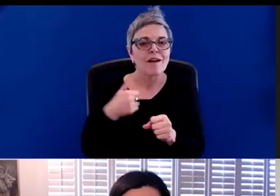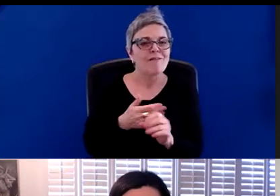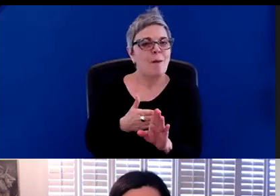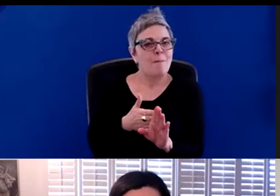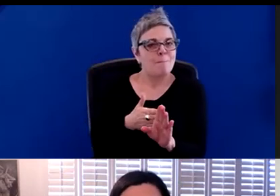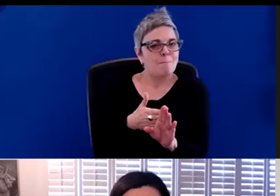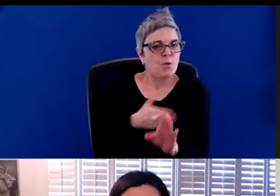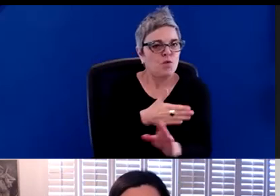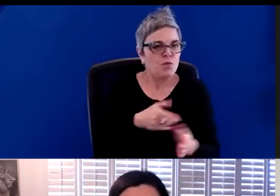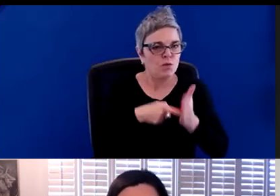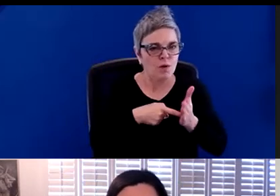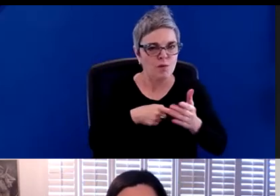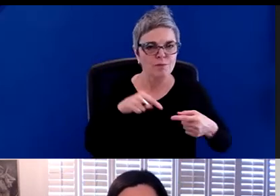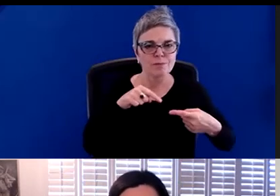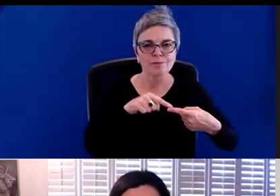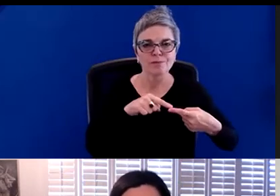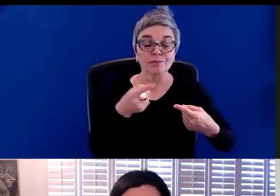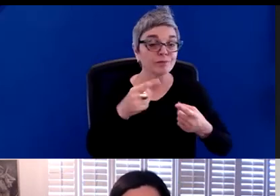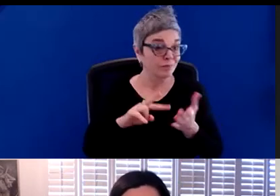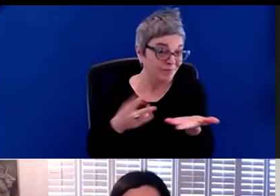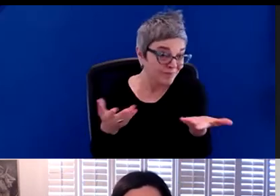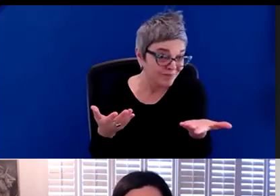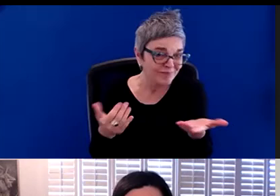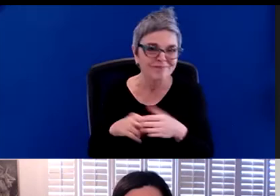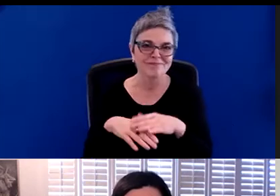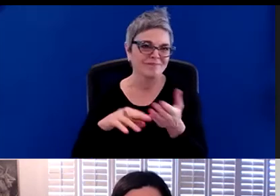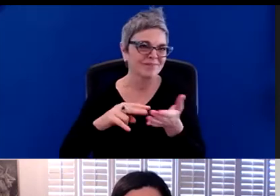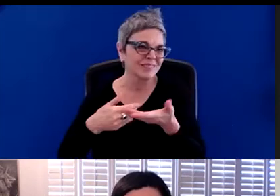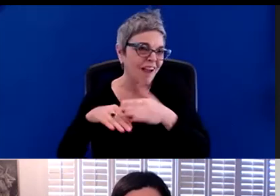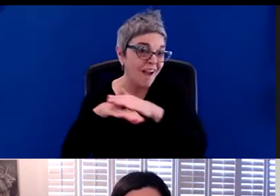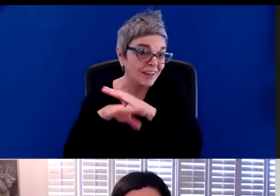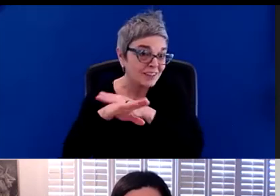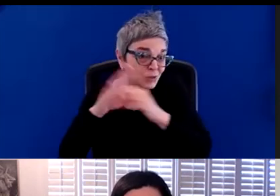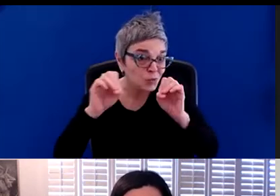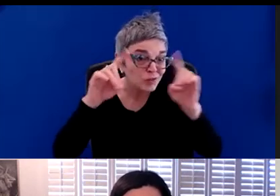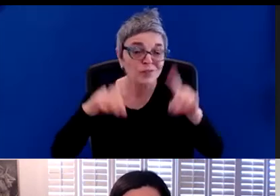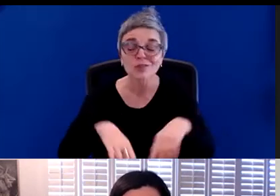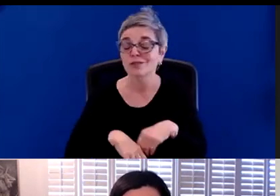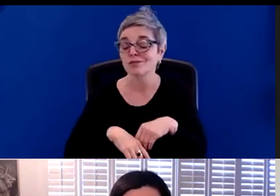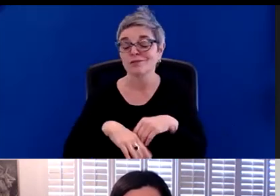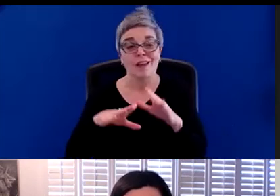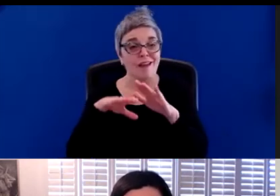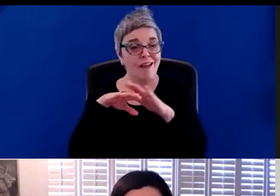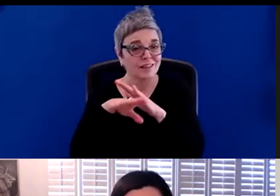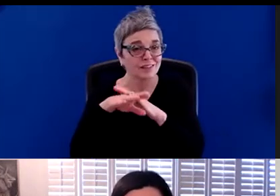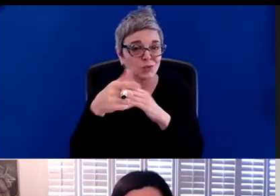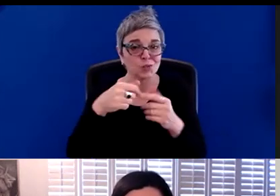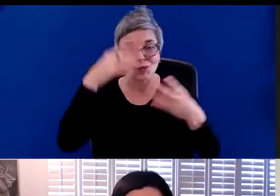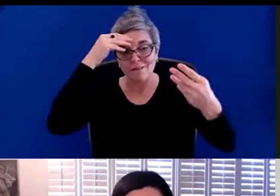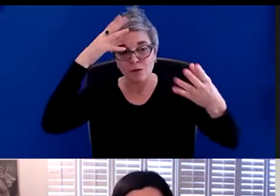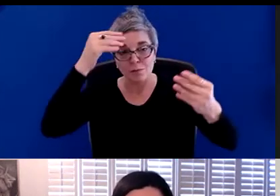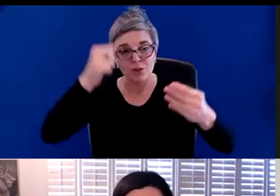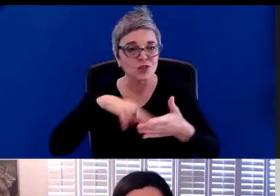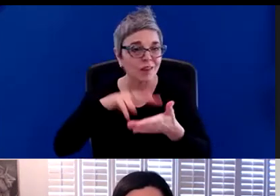to and education and access to the informational literacy and access to technology.